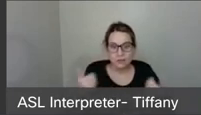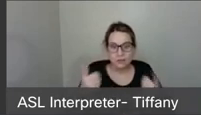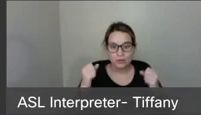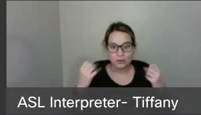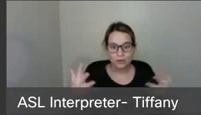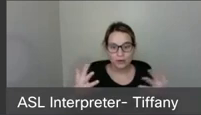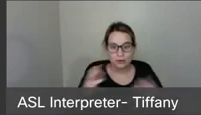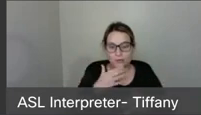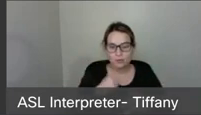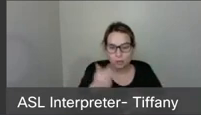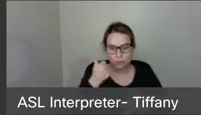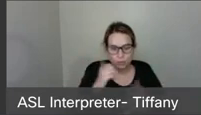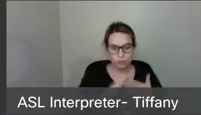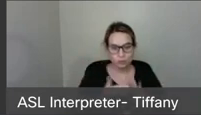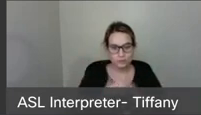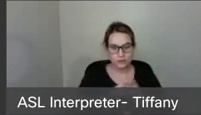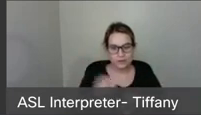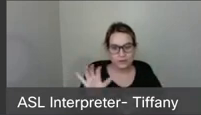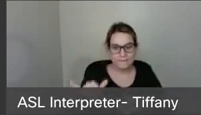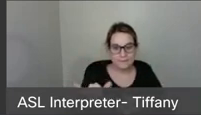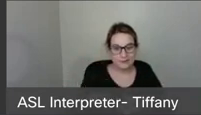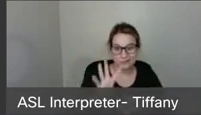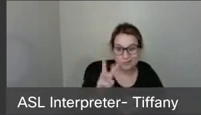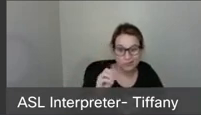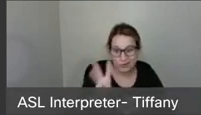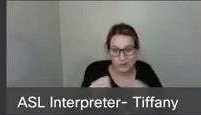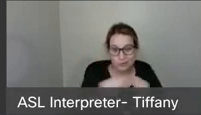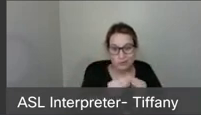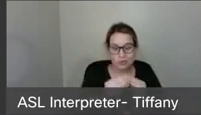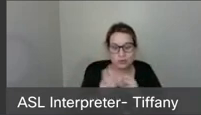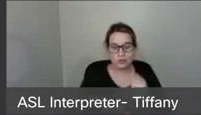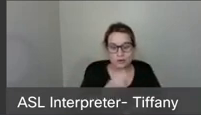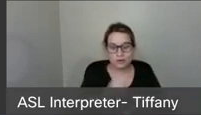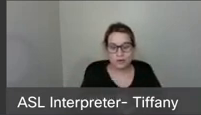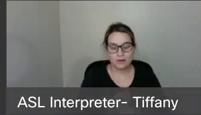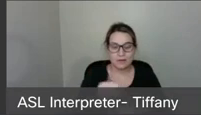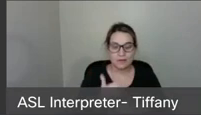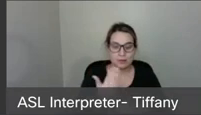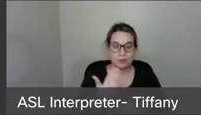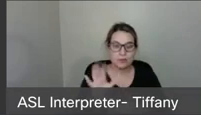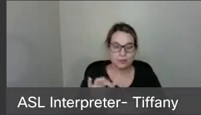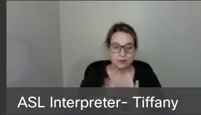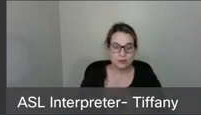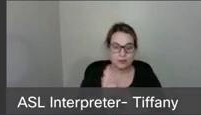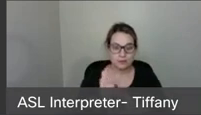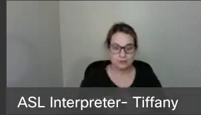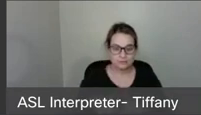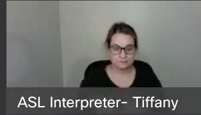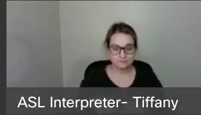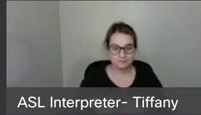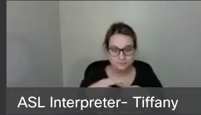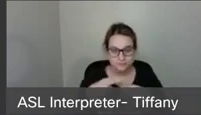these older communities that have been here for 40 plus years, as opposed to the new ones that are coming out. Speaking briefly on